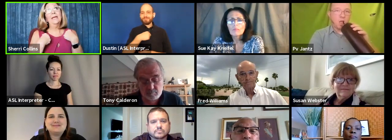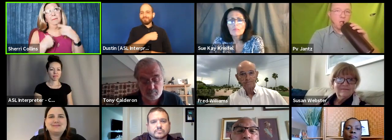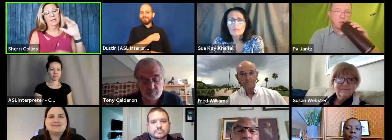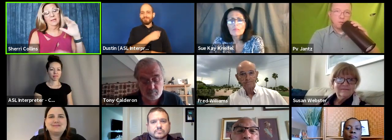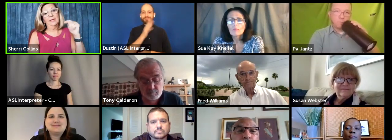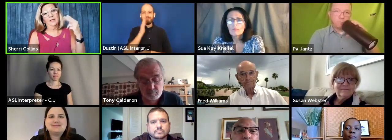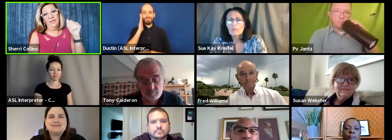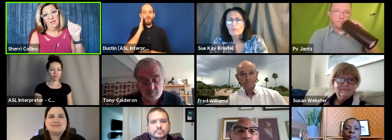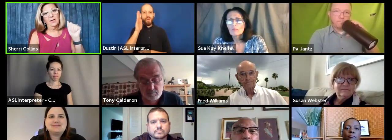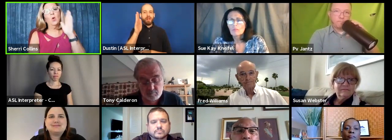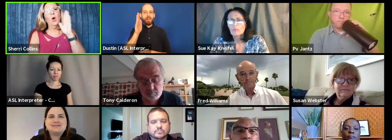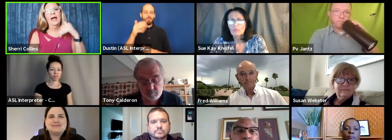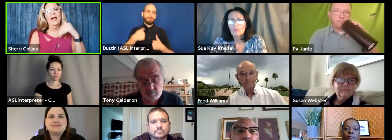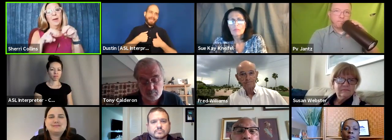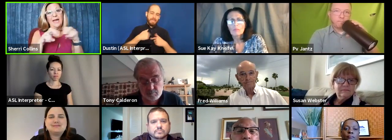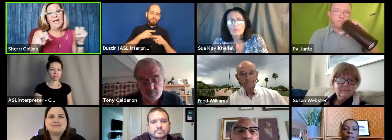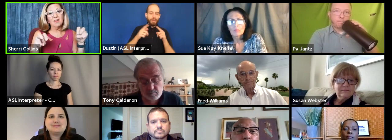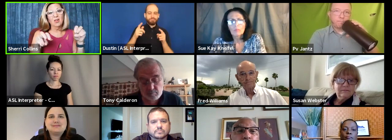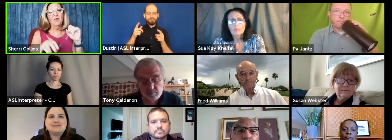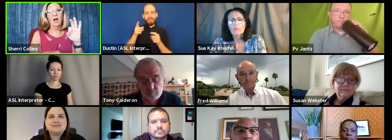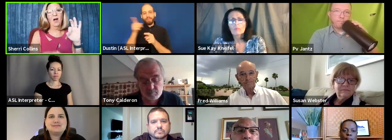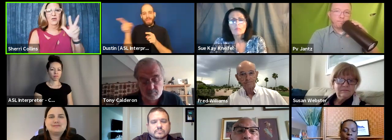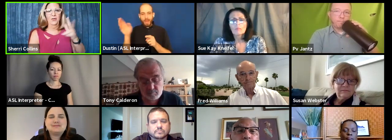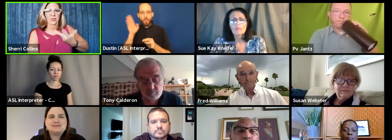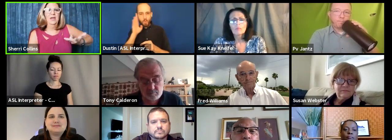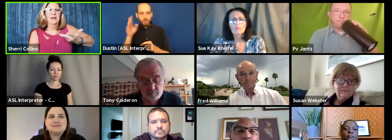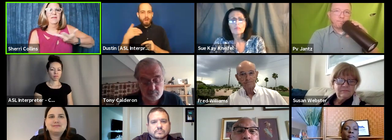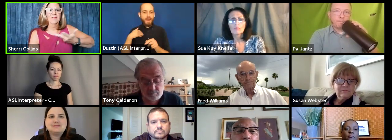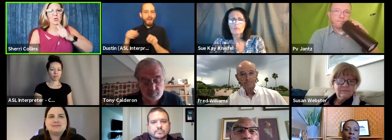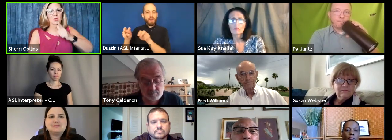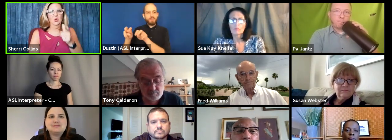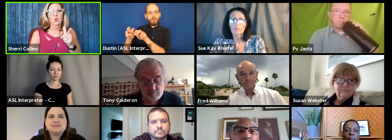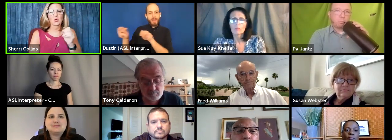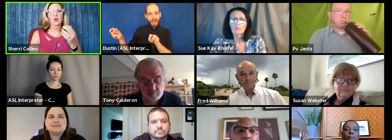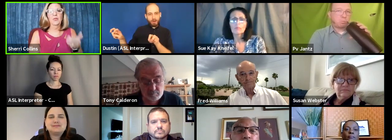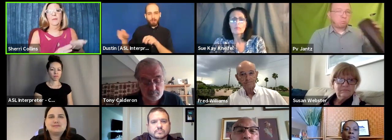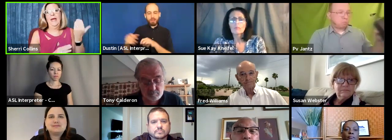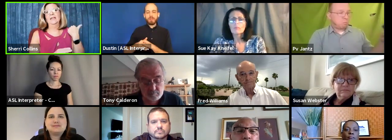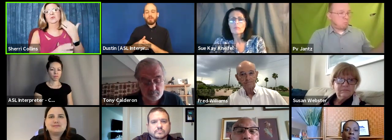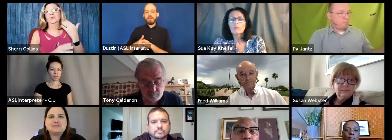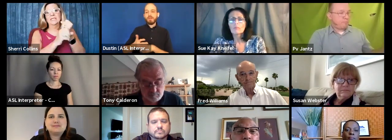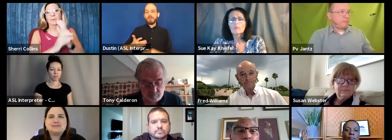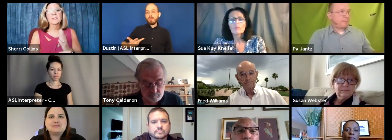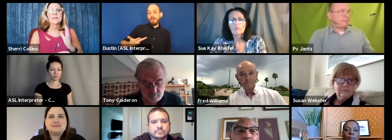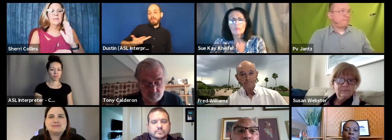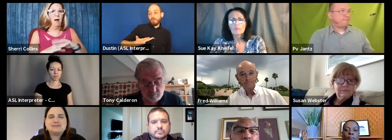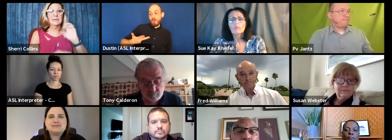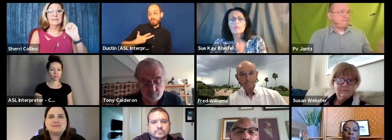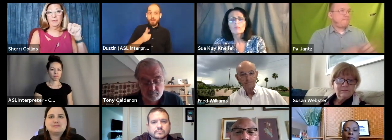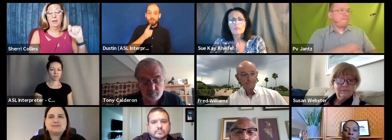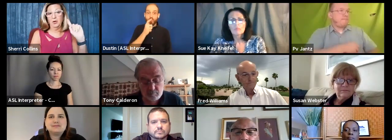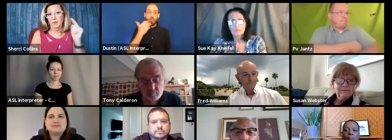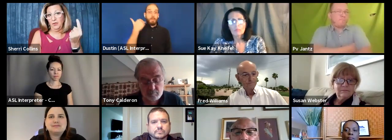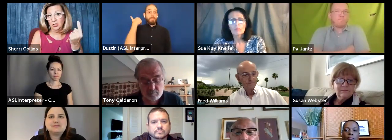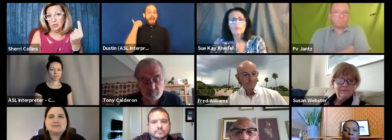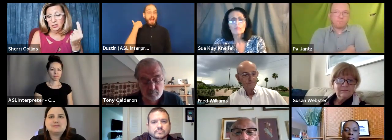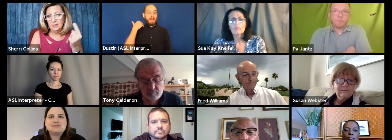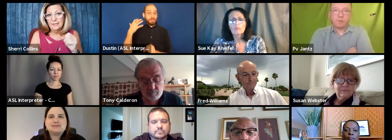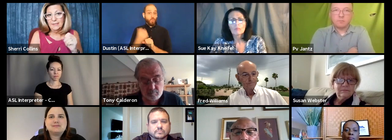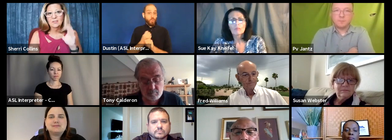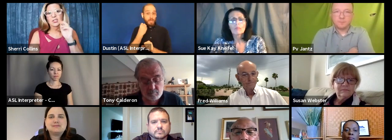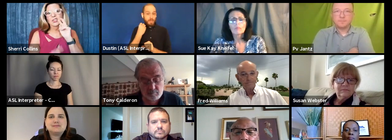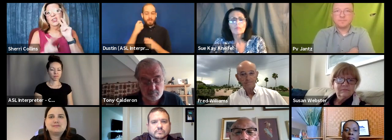panel, not me, but the Athena will have a panel of the three of us who were the past recipients on September